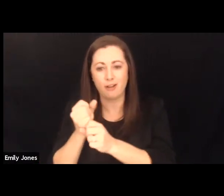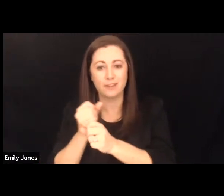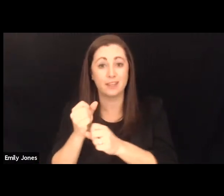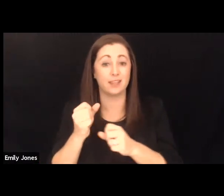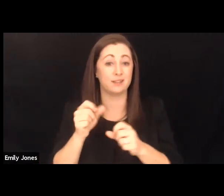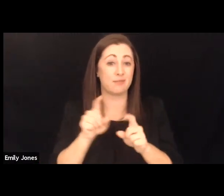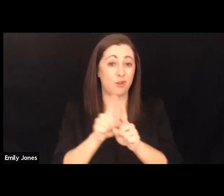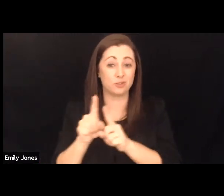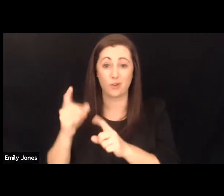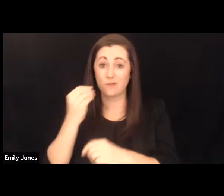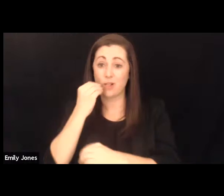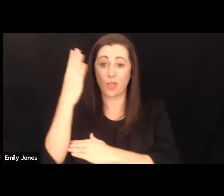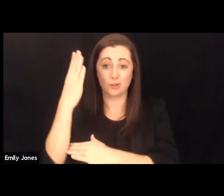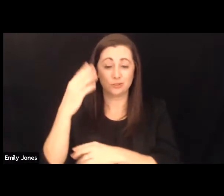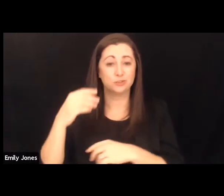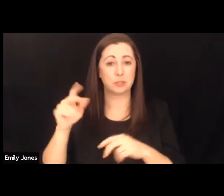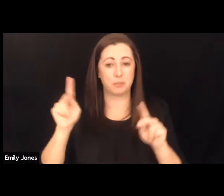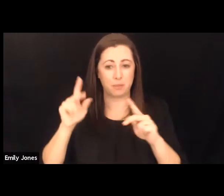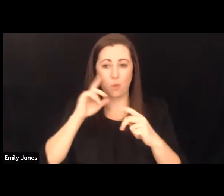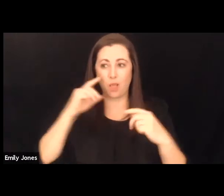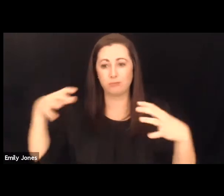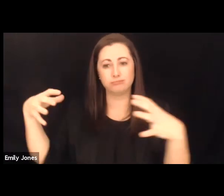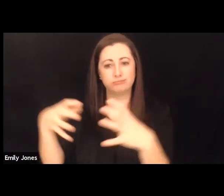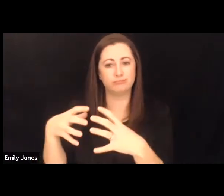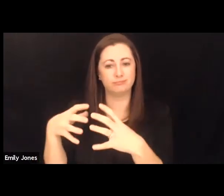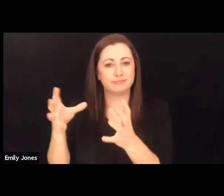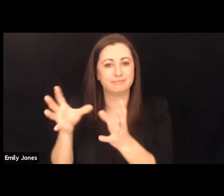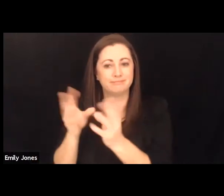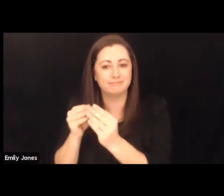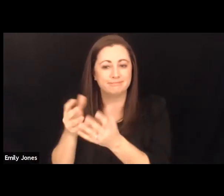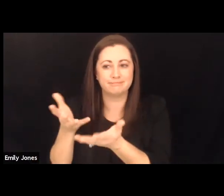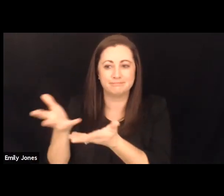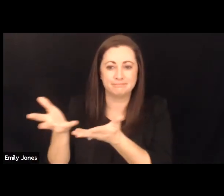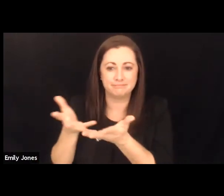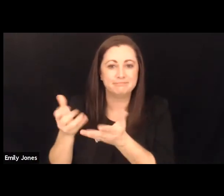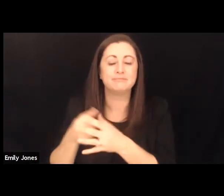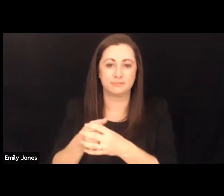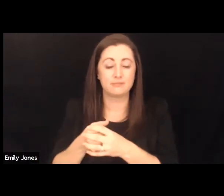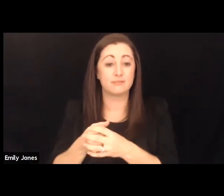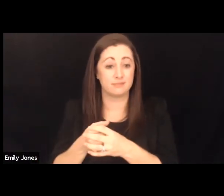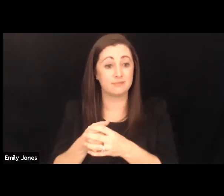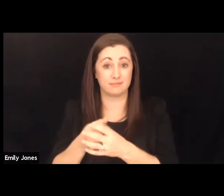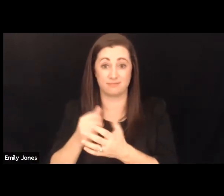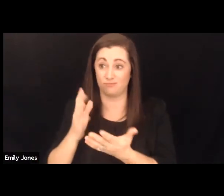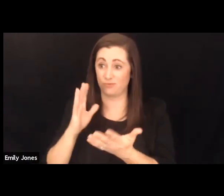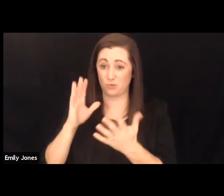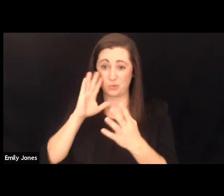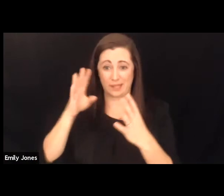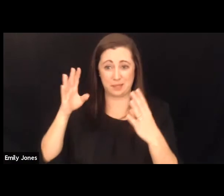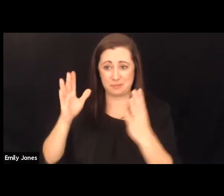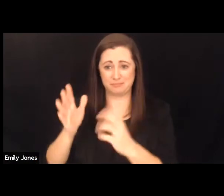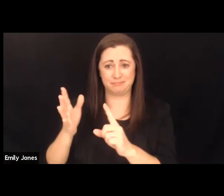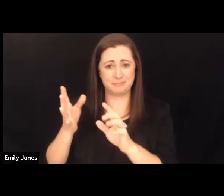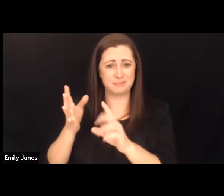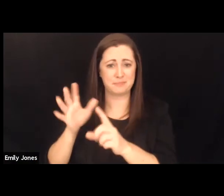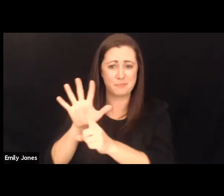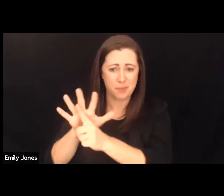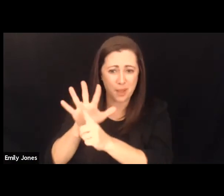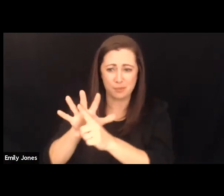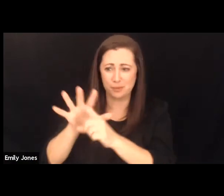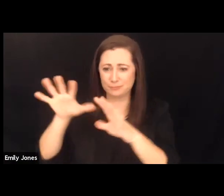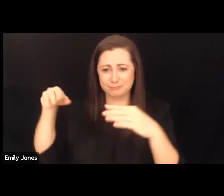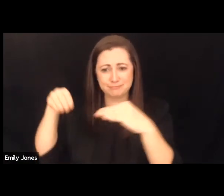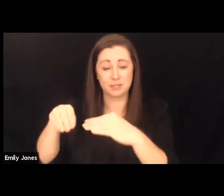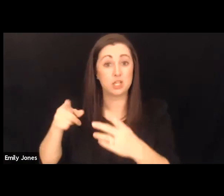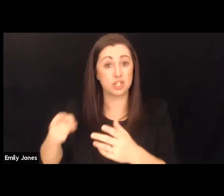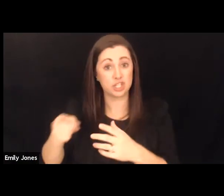lunches. They have gatherings there of people, and it has become just sort of the center. And here she is. She owns this business.